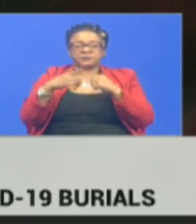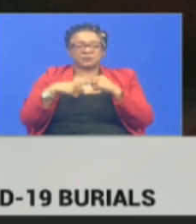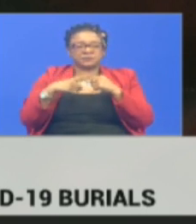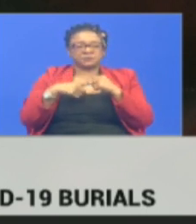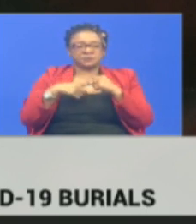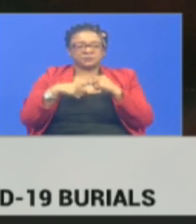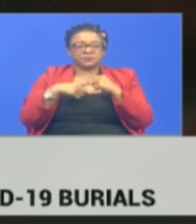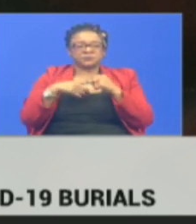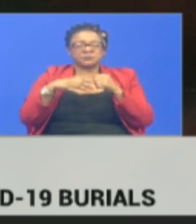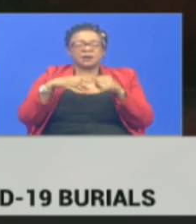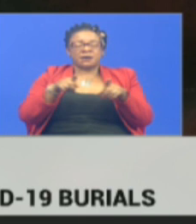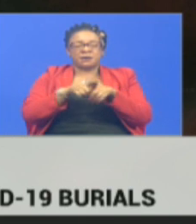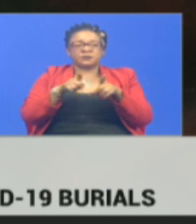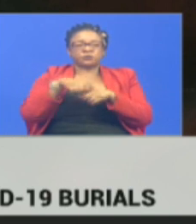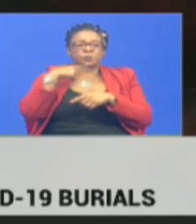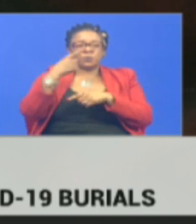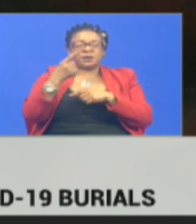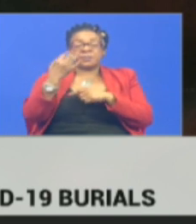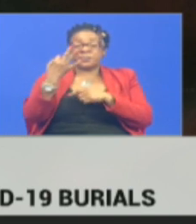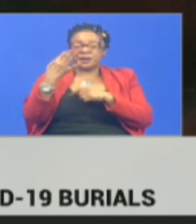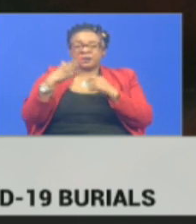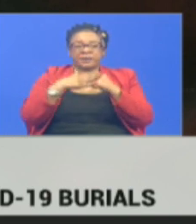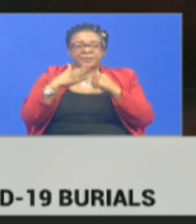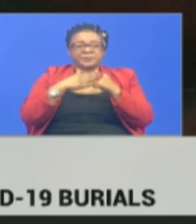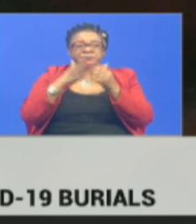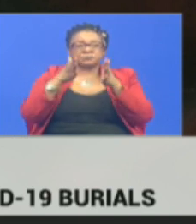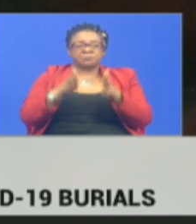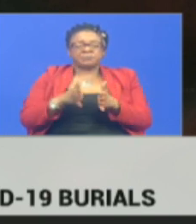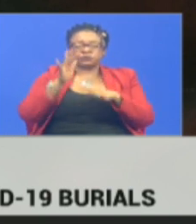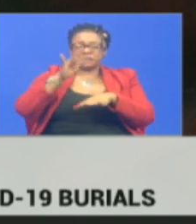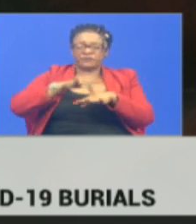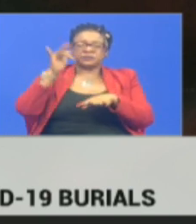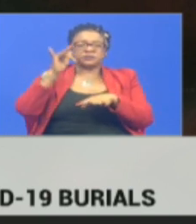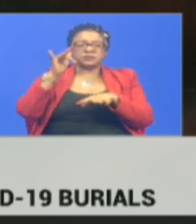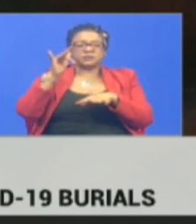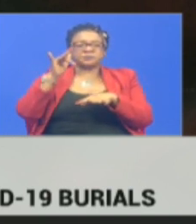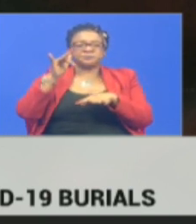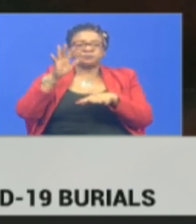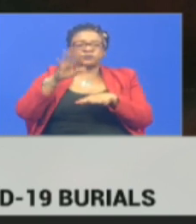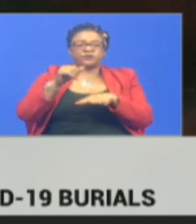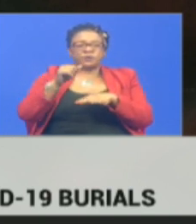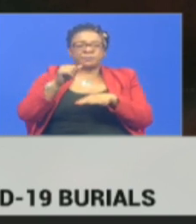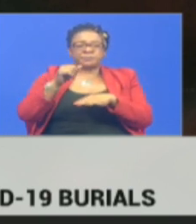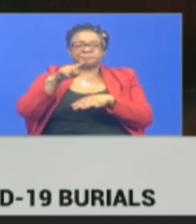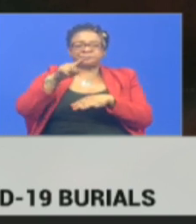659. 139 more persons have tested positive out of a sample size of